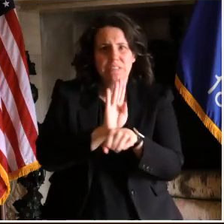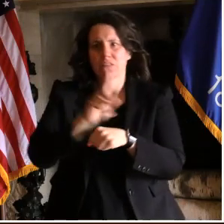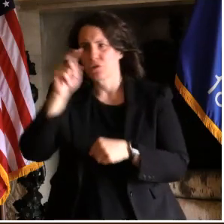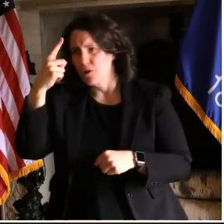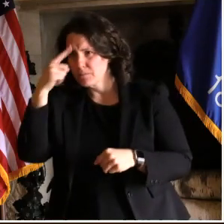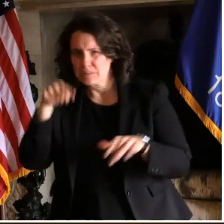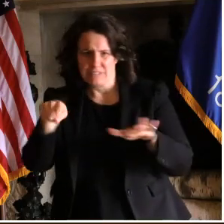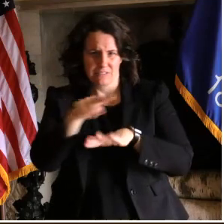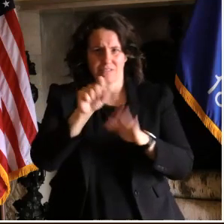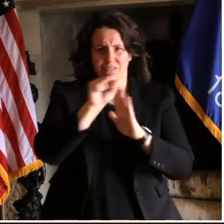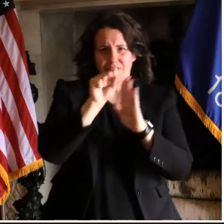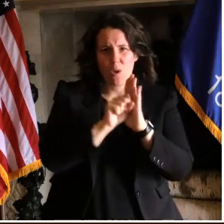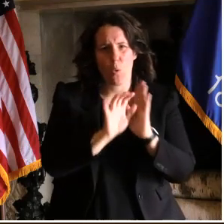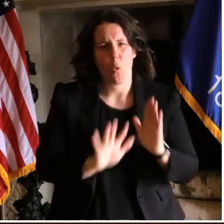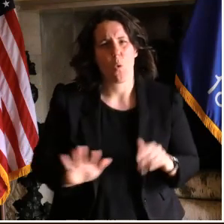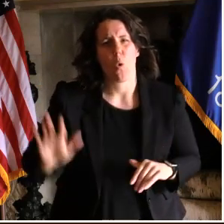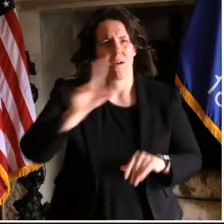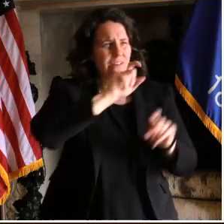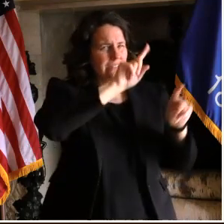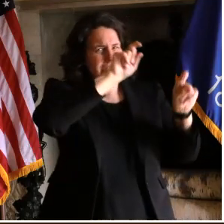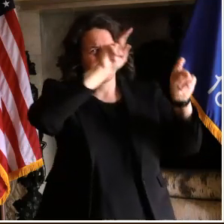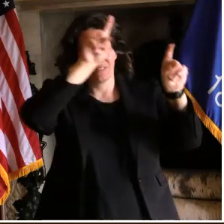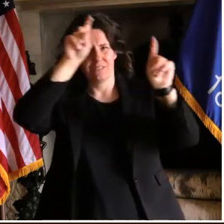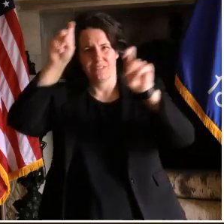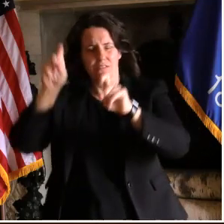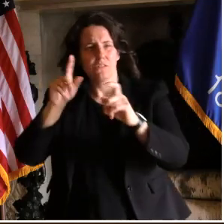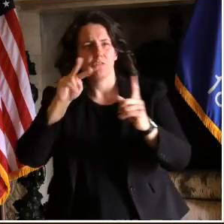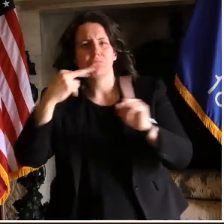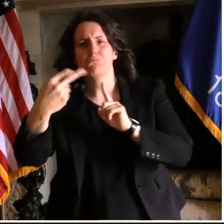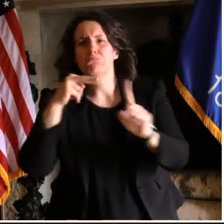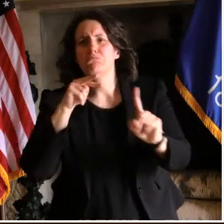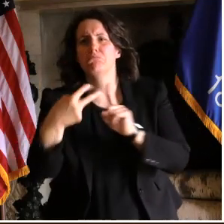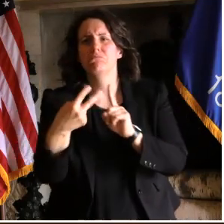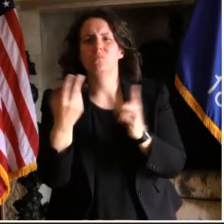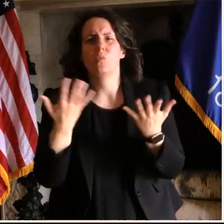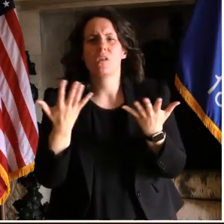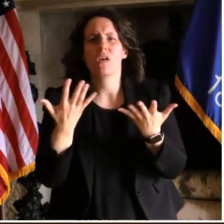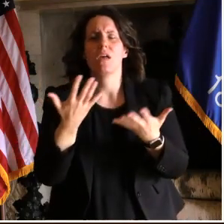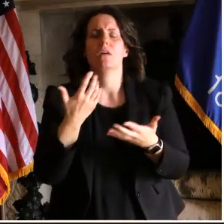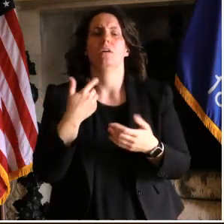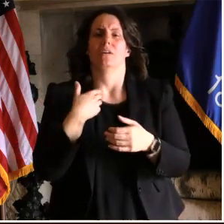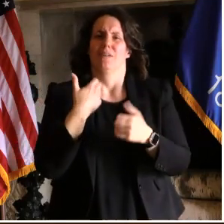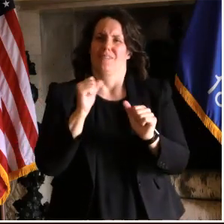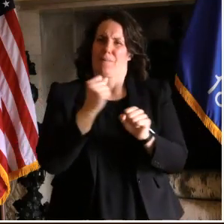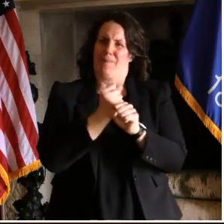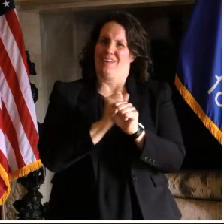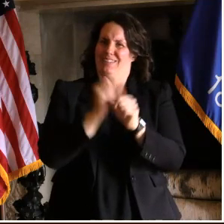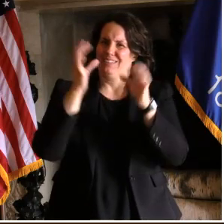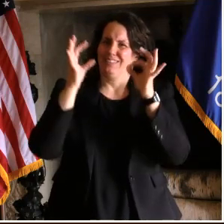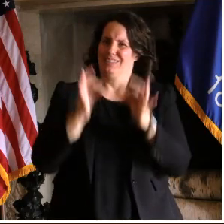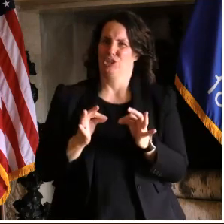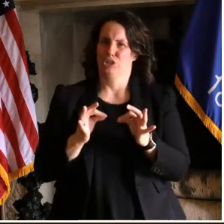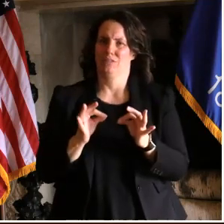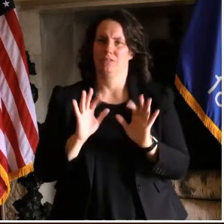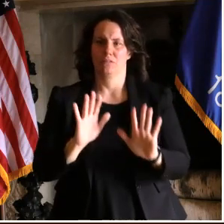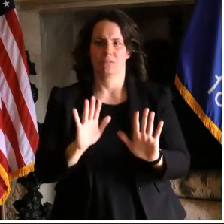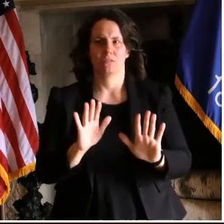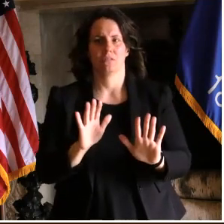state and municipalities to make that determination. Obviously, it's a very important one.